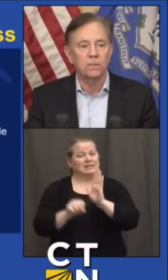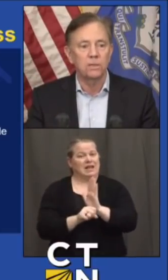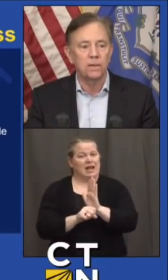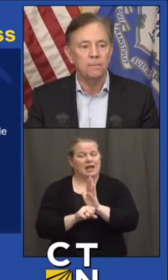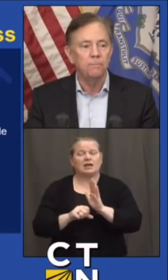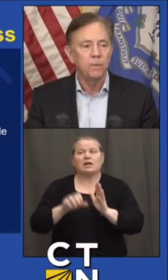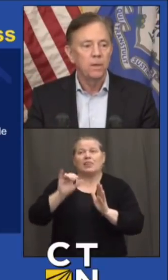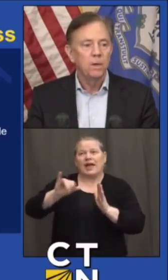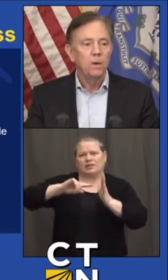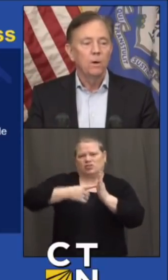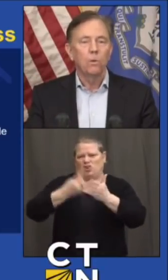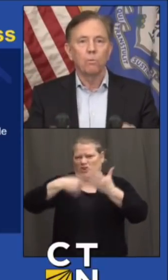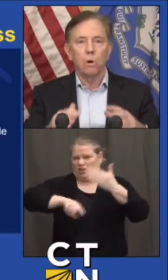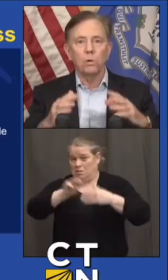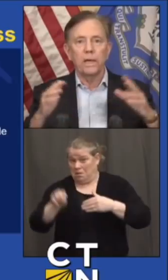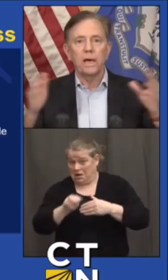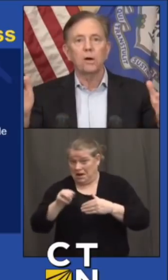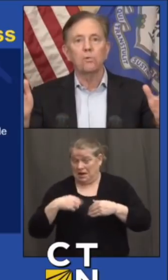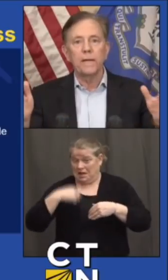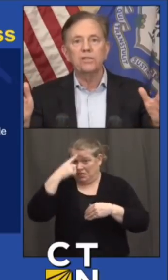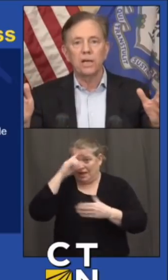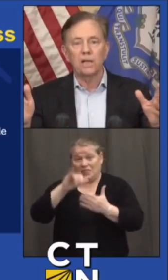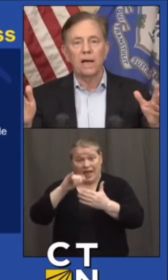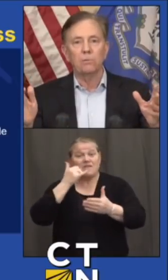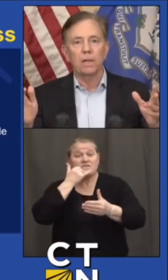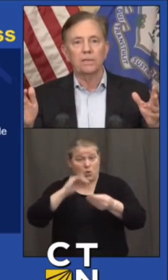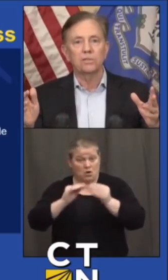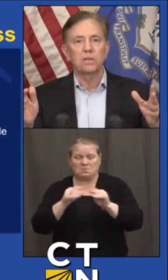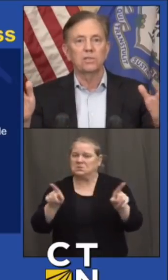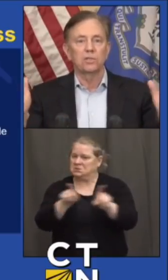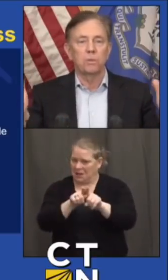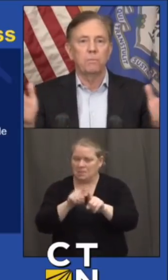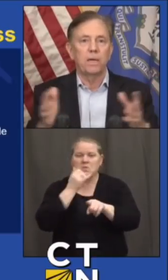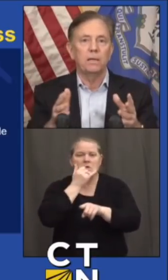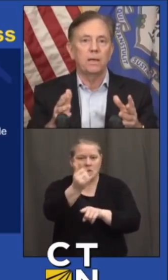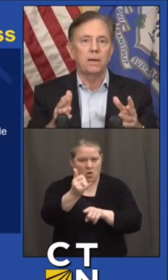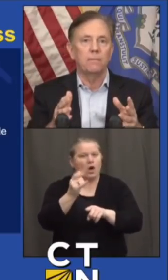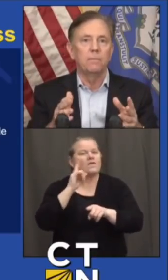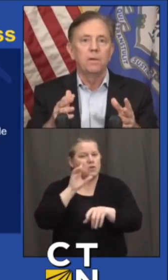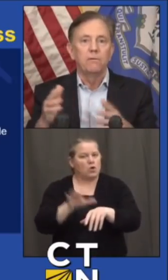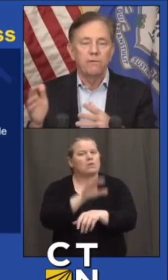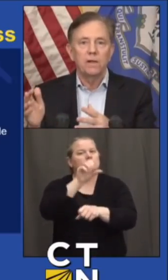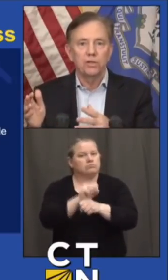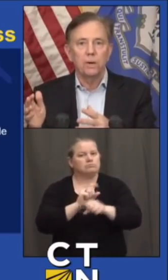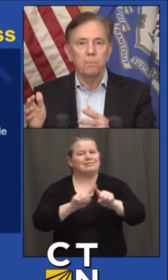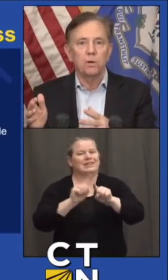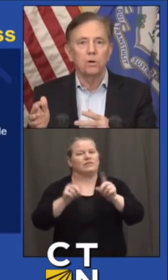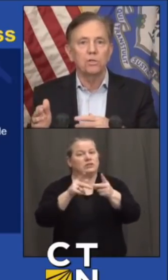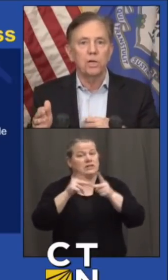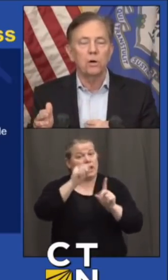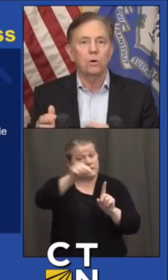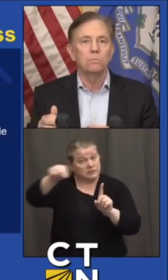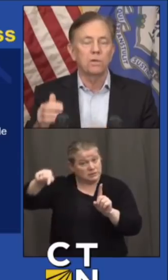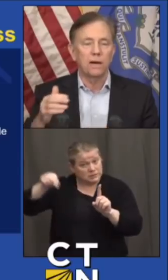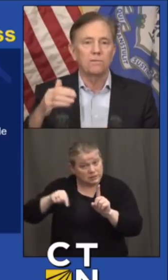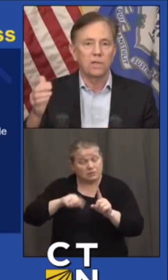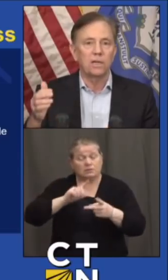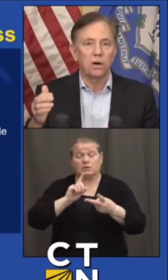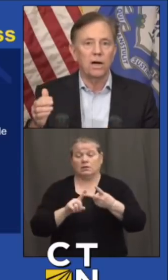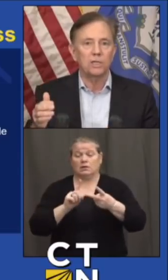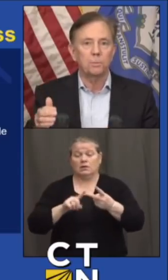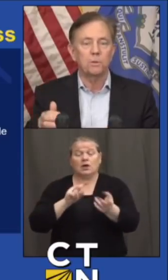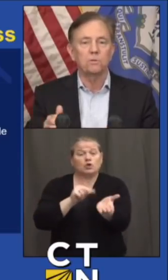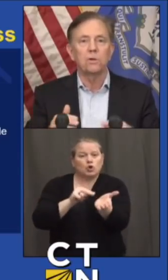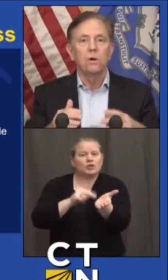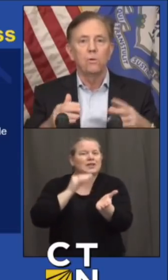on Monday. We're rolling out our retail outlets because as we begin to finish up our nursing homes, obviously